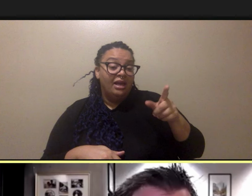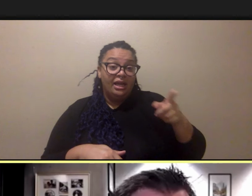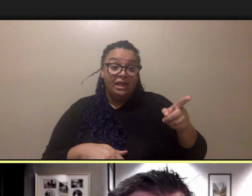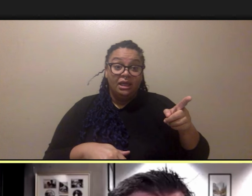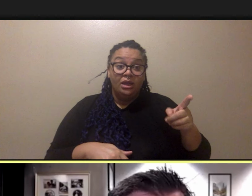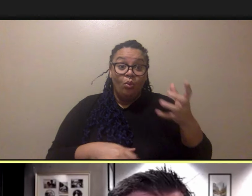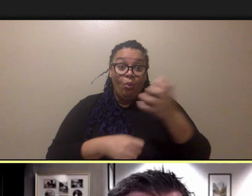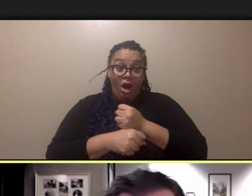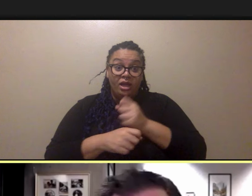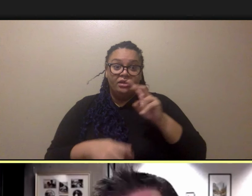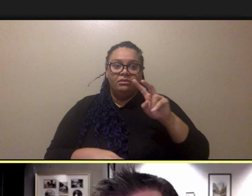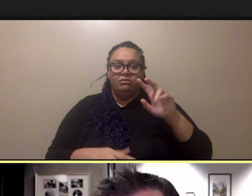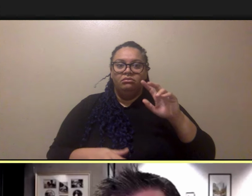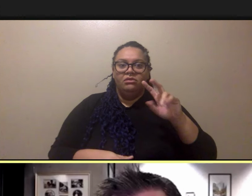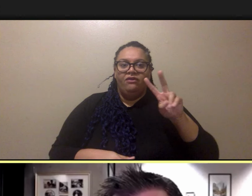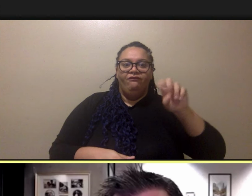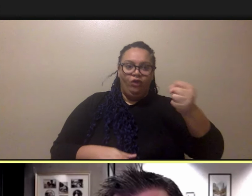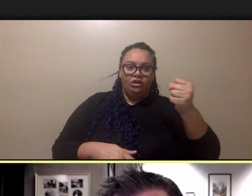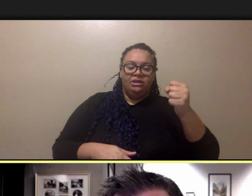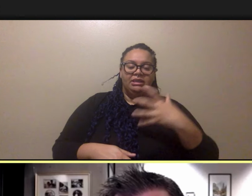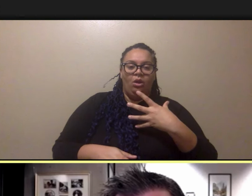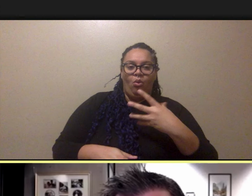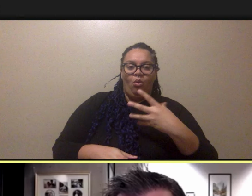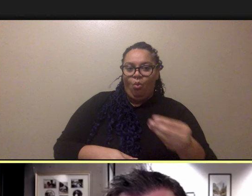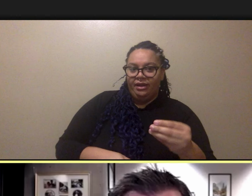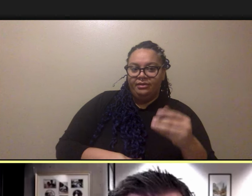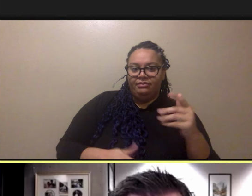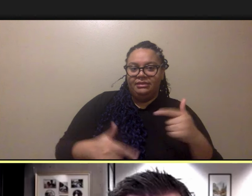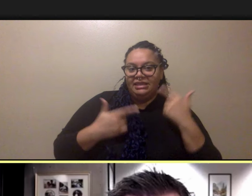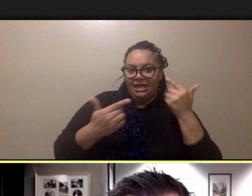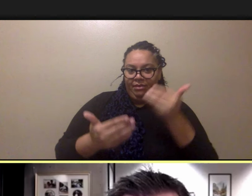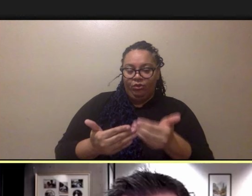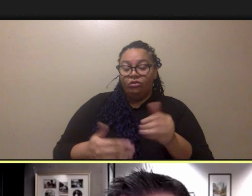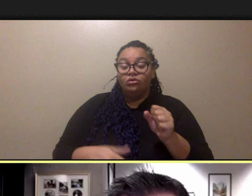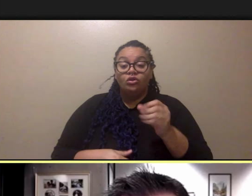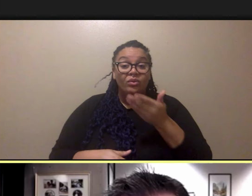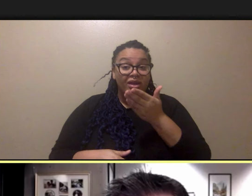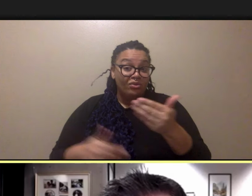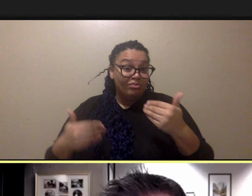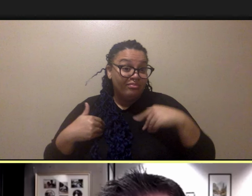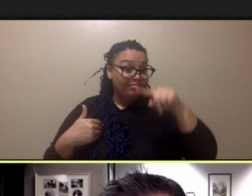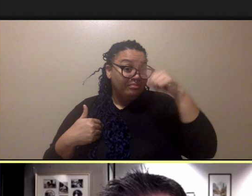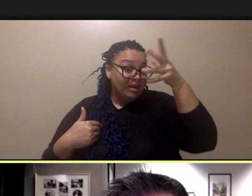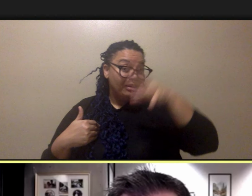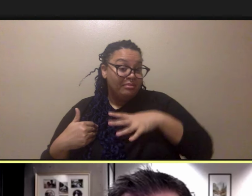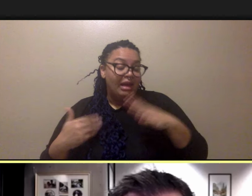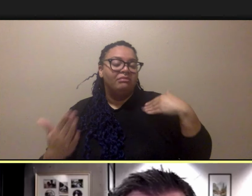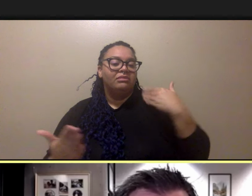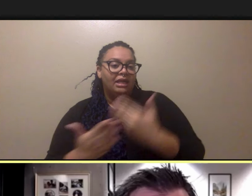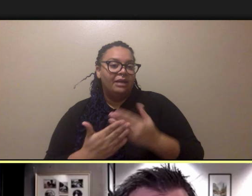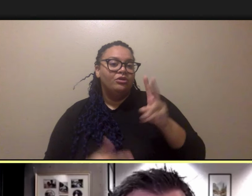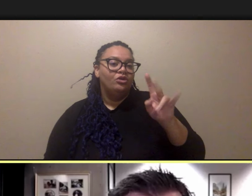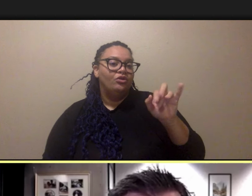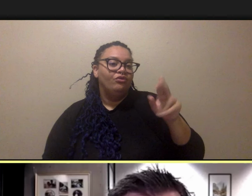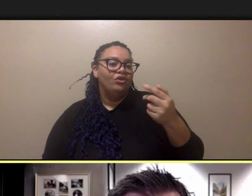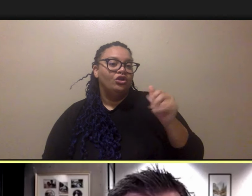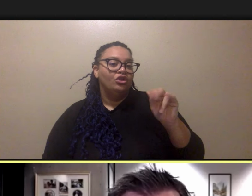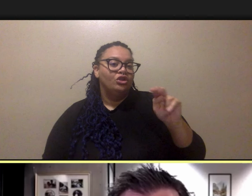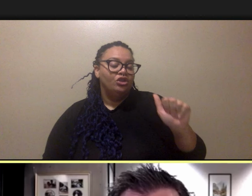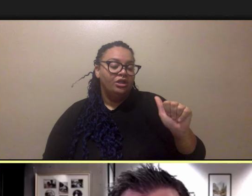white neighbor. So here was a black man came to Virginia as a slave and worked his way out of